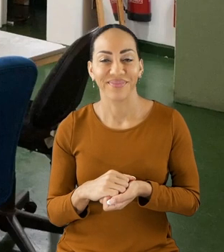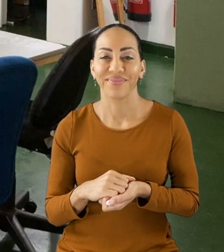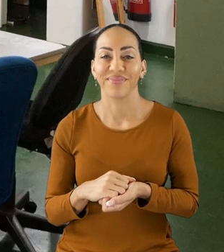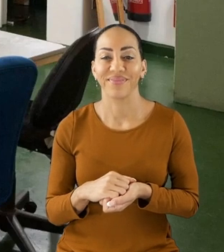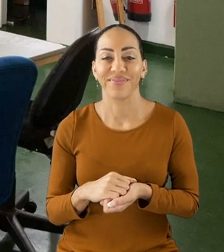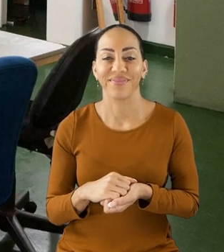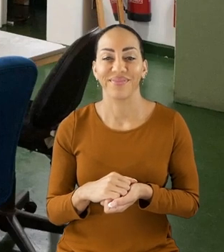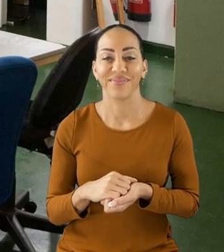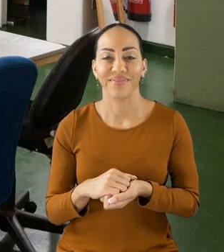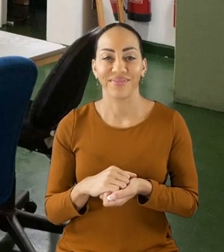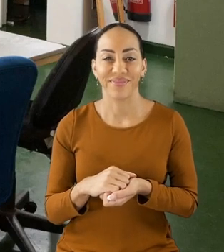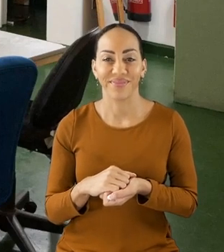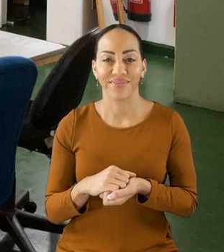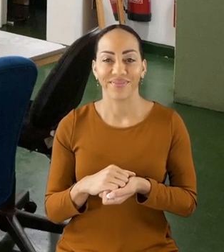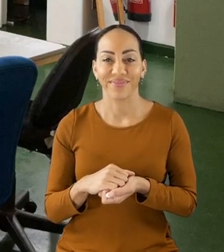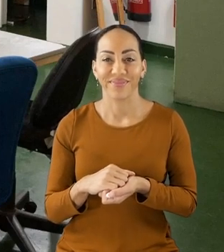for your presentation.